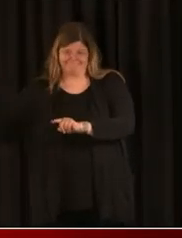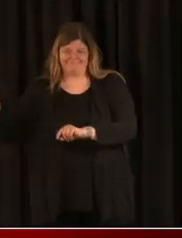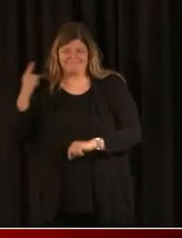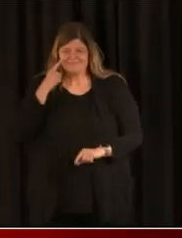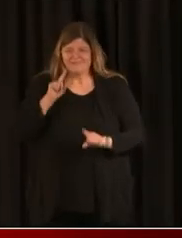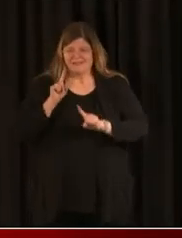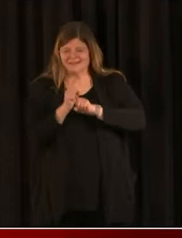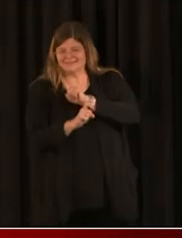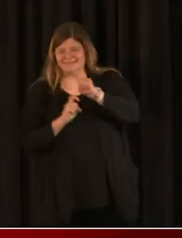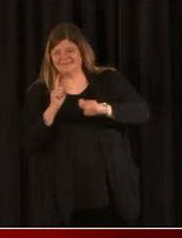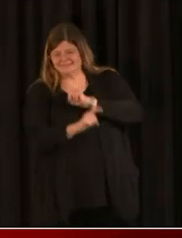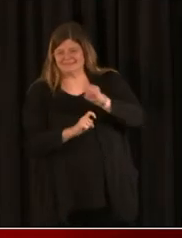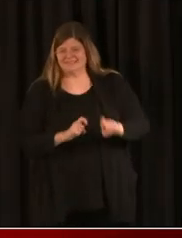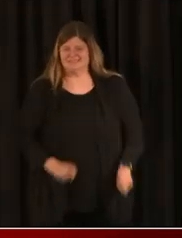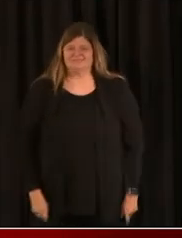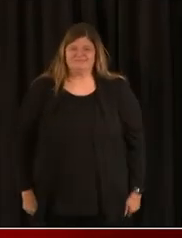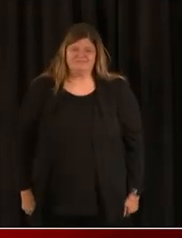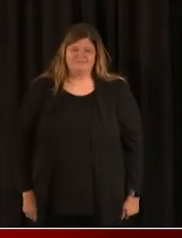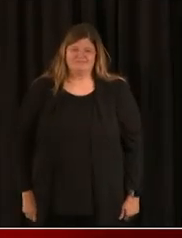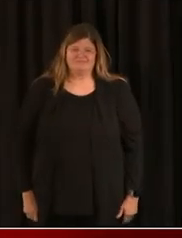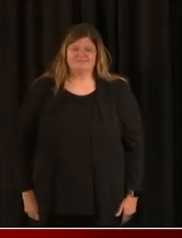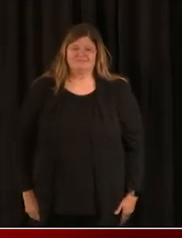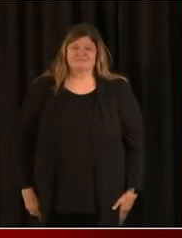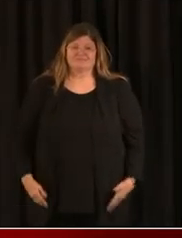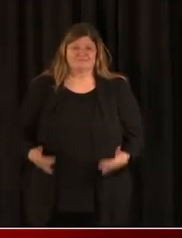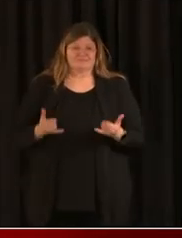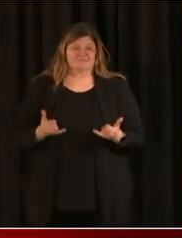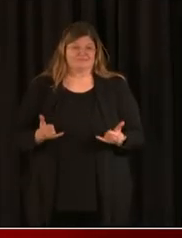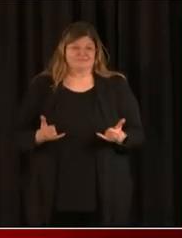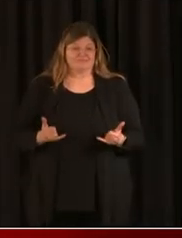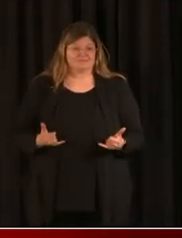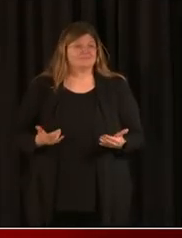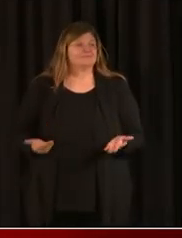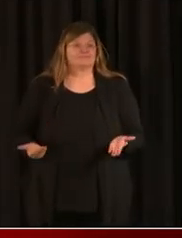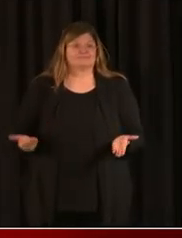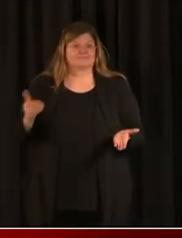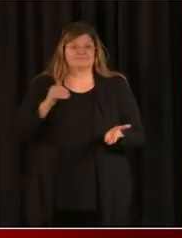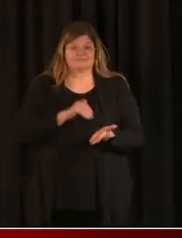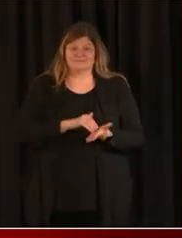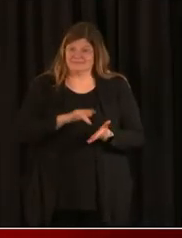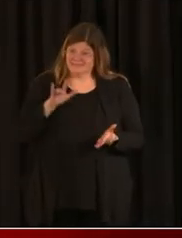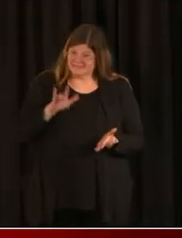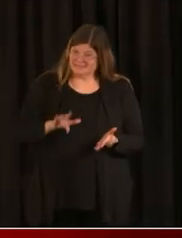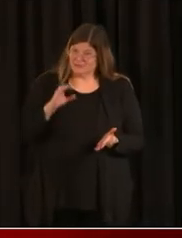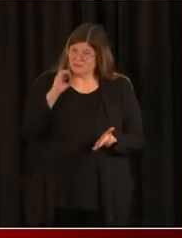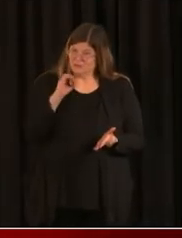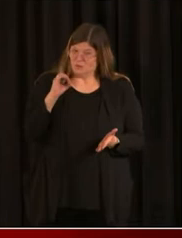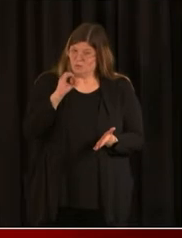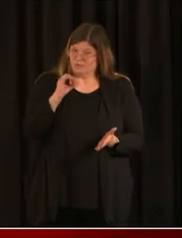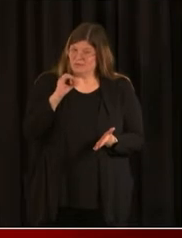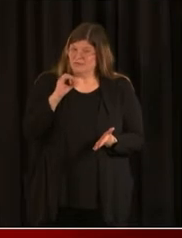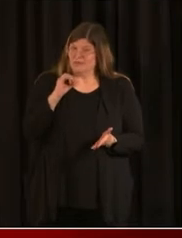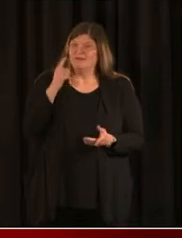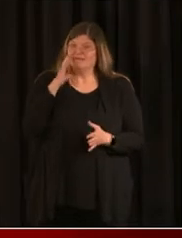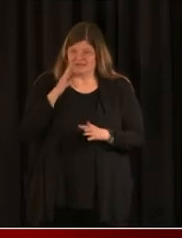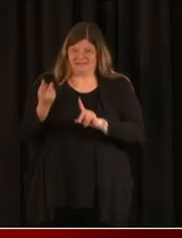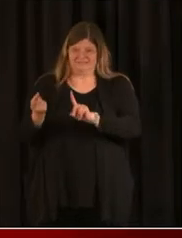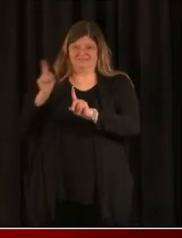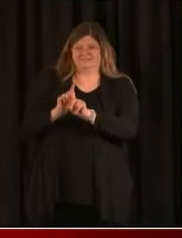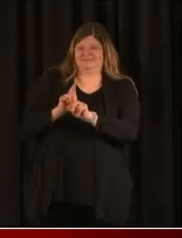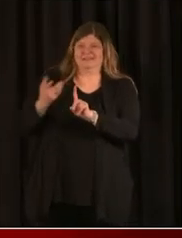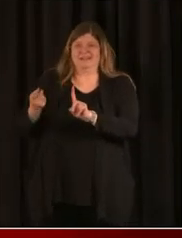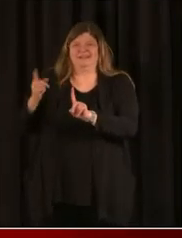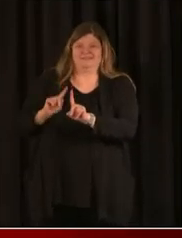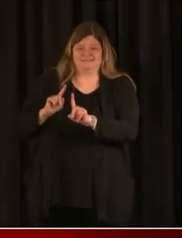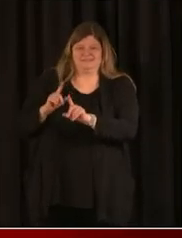queue. Again, to press 0 now, you can get entered into the question queue for